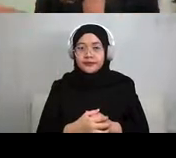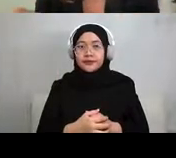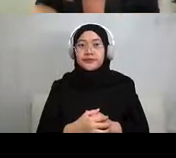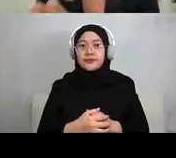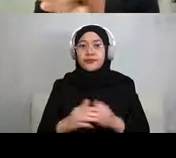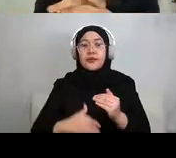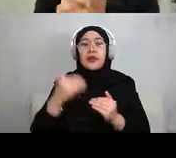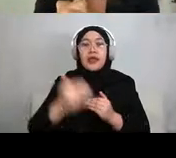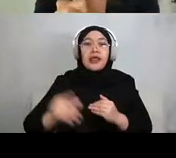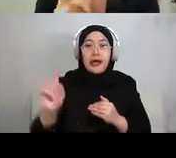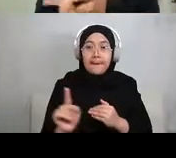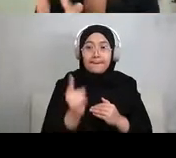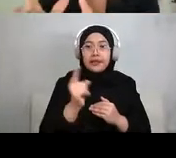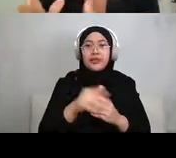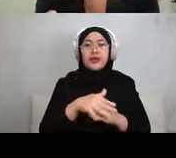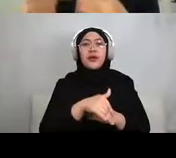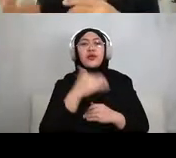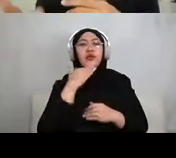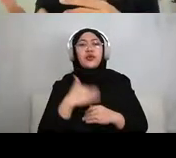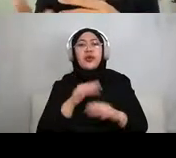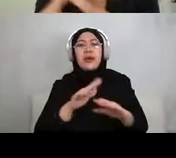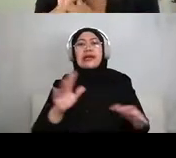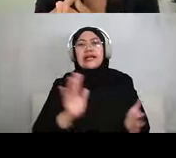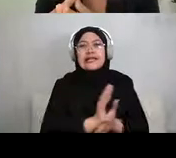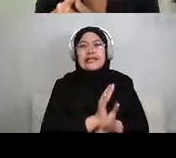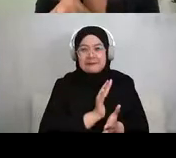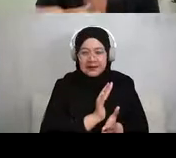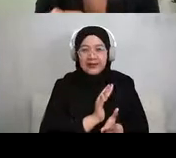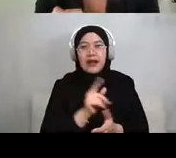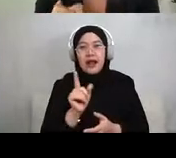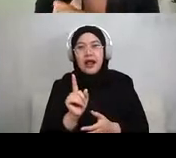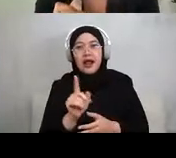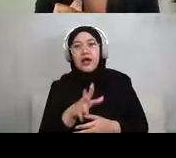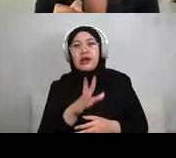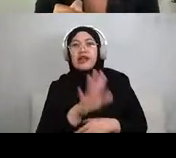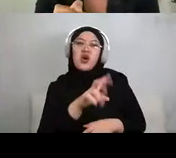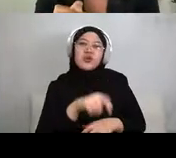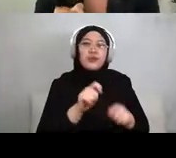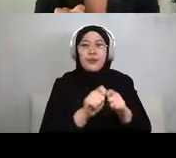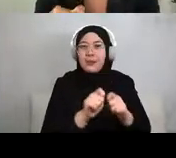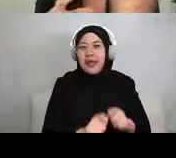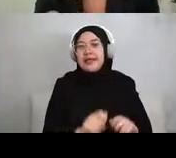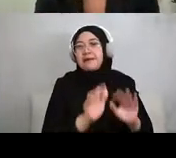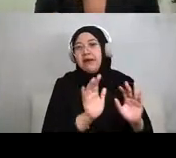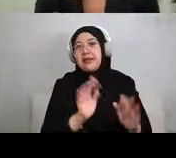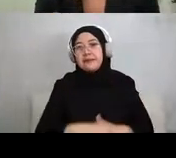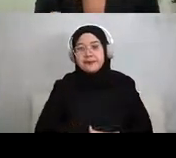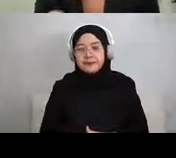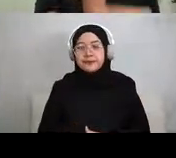opportunities for improvement. So I will tell them now, you can pass. So the